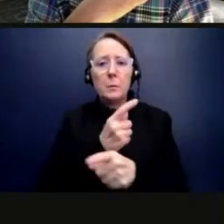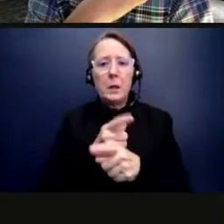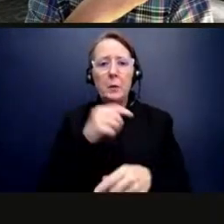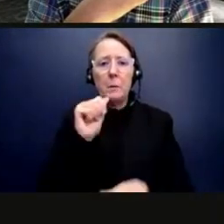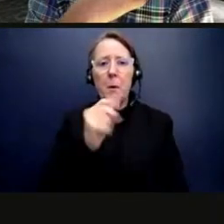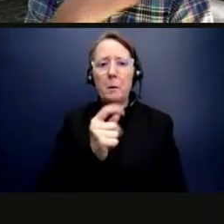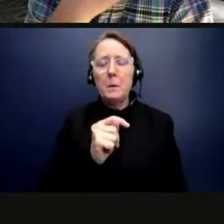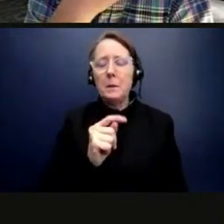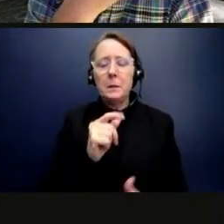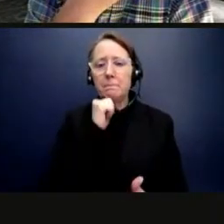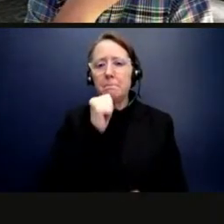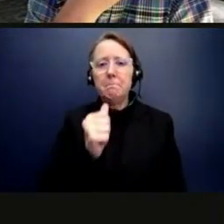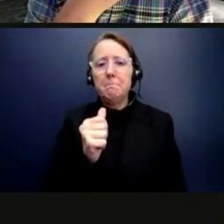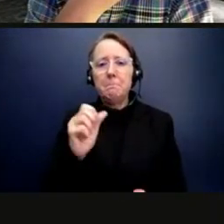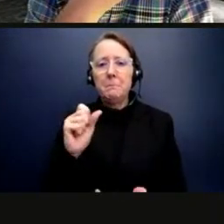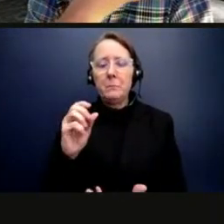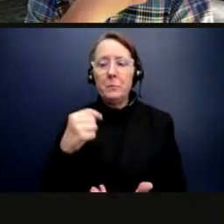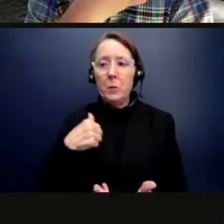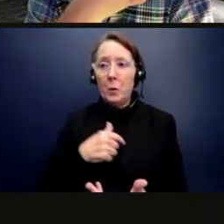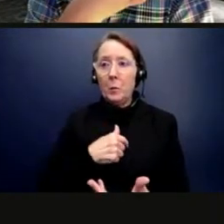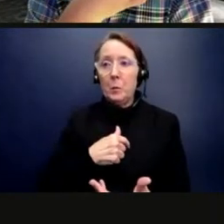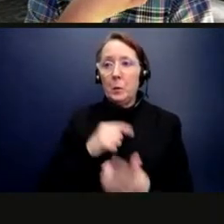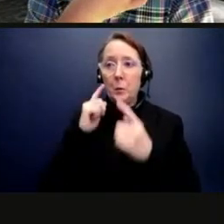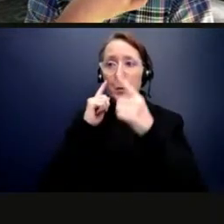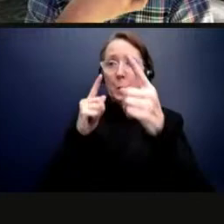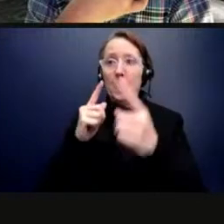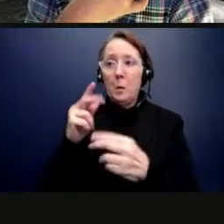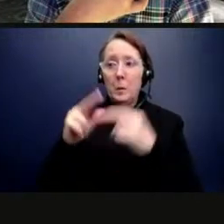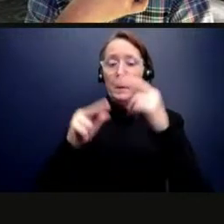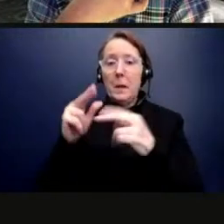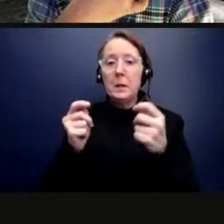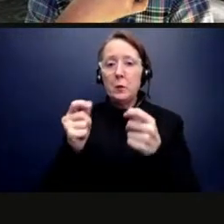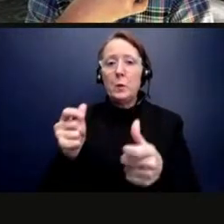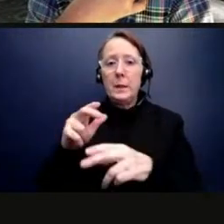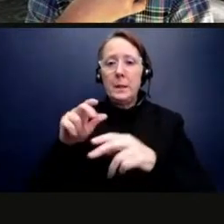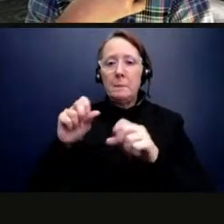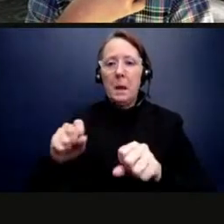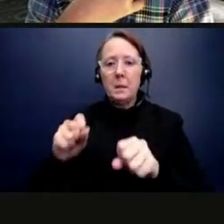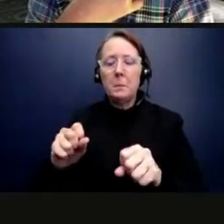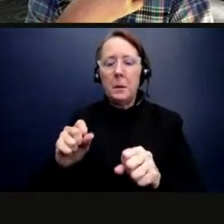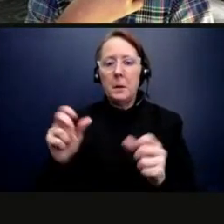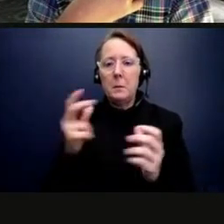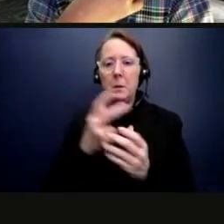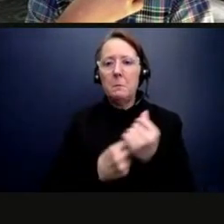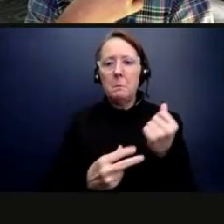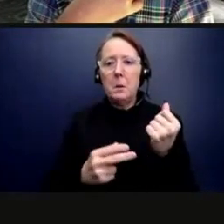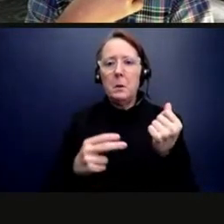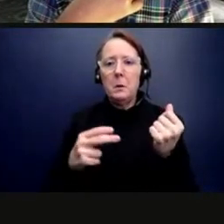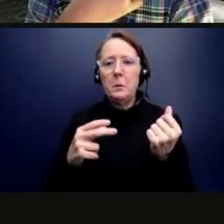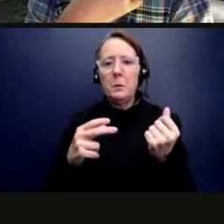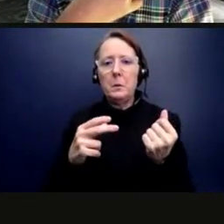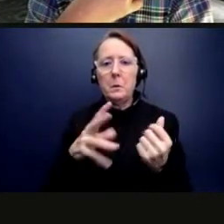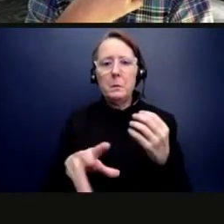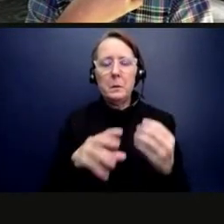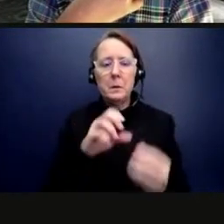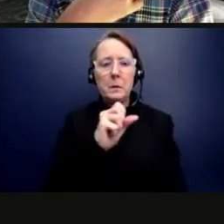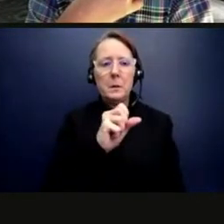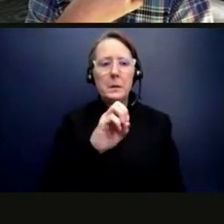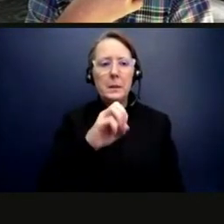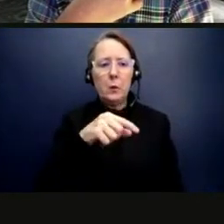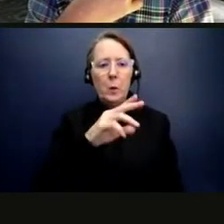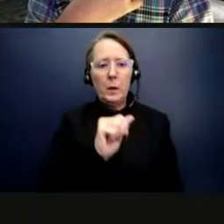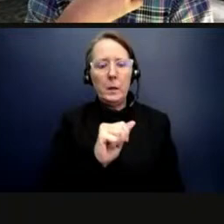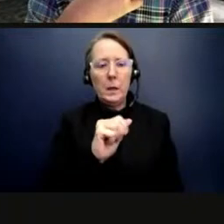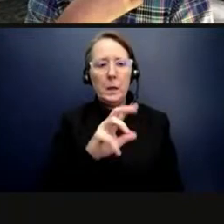So we are trying to build them as quickly as we can with both Yaquina coming on in 13 months, Sequoia Crossings